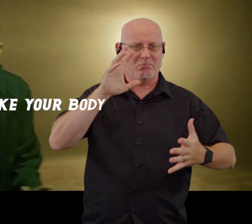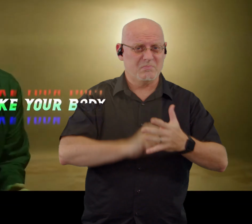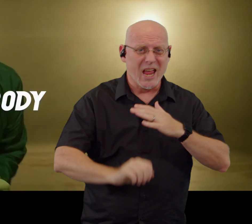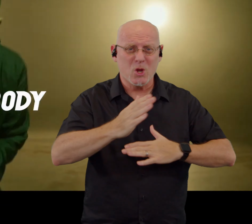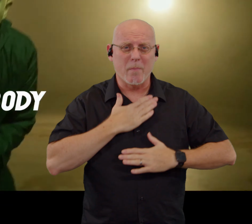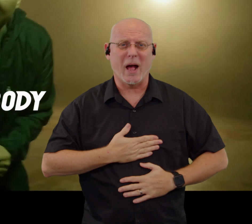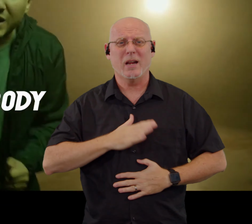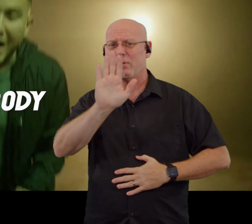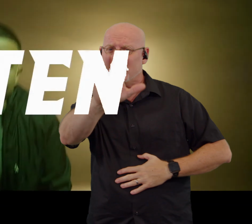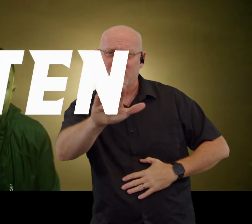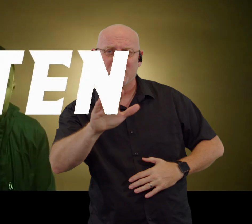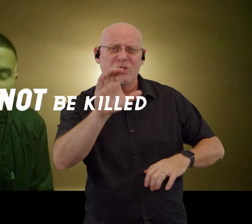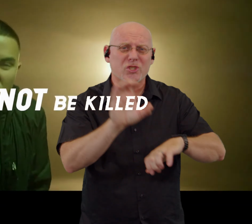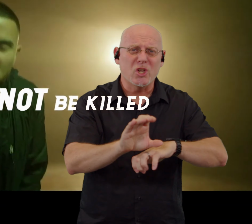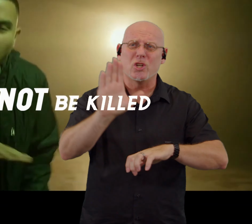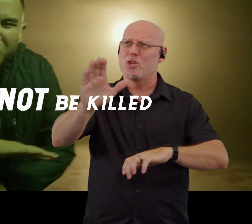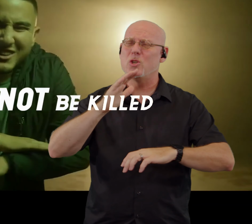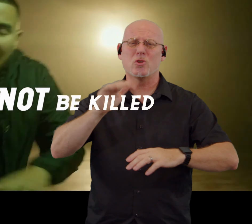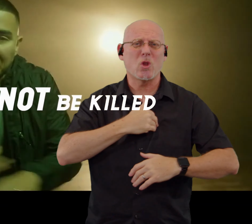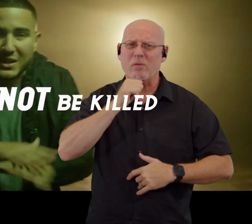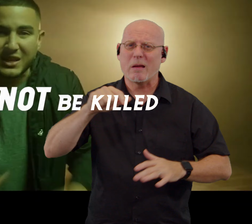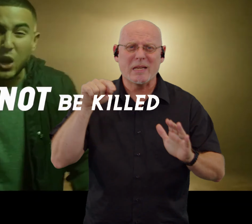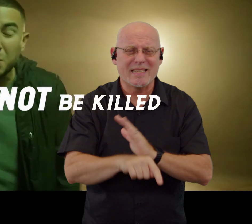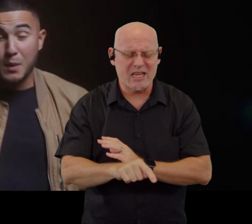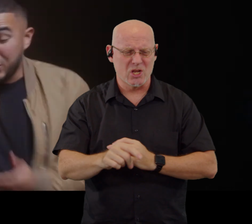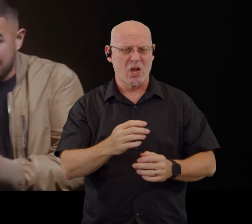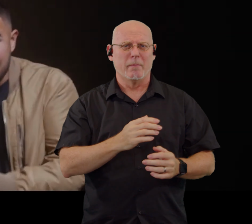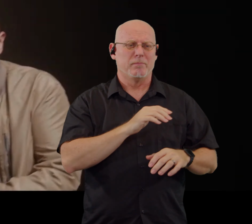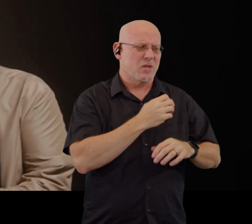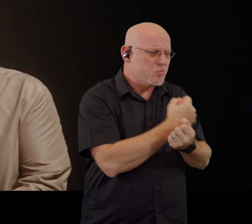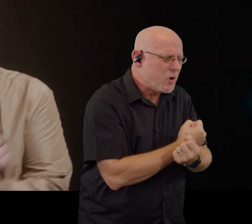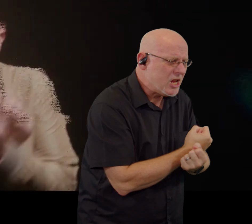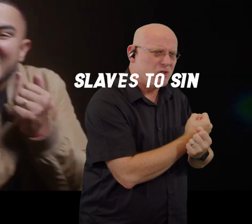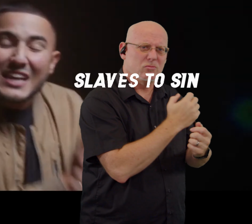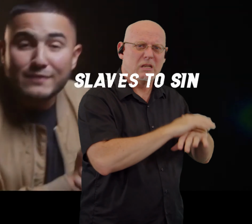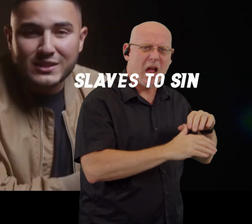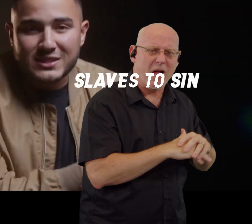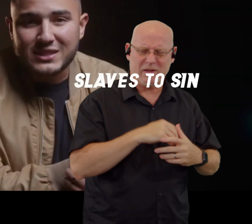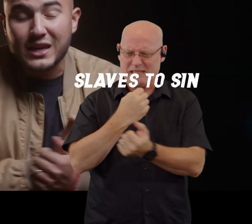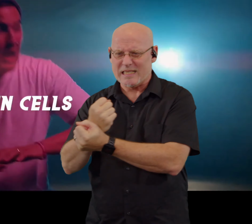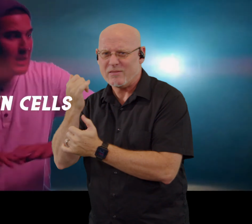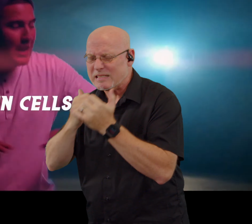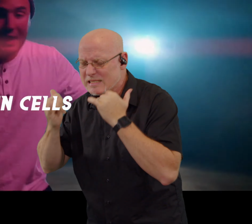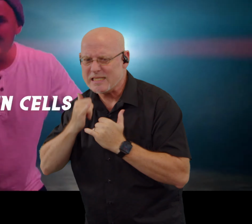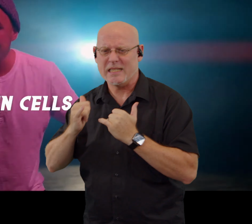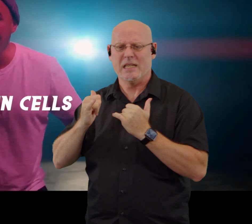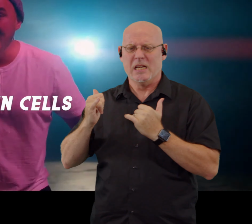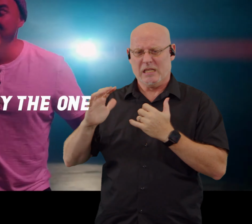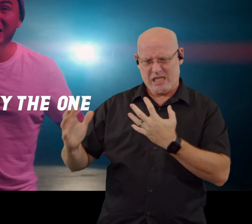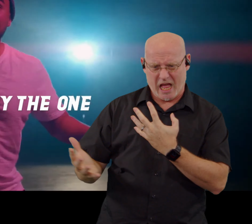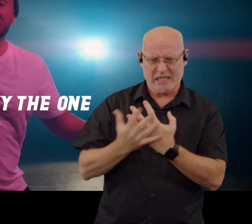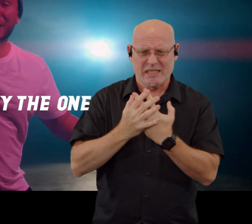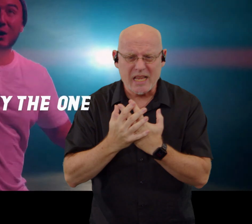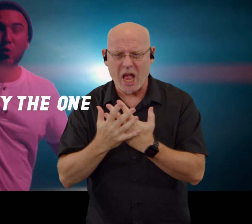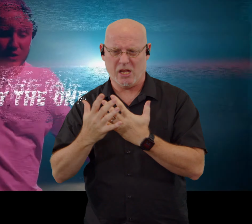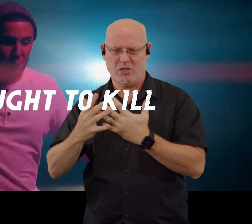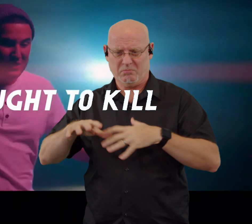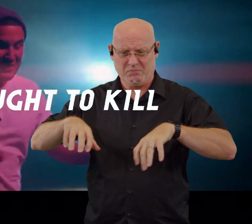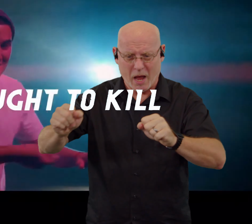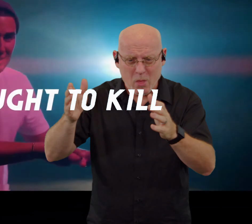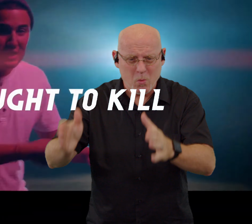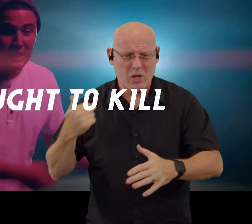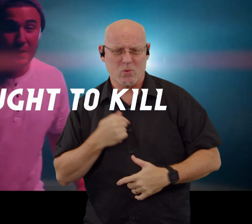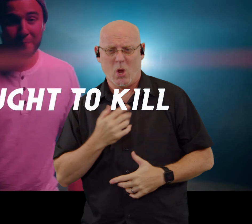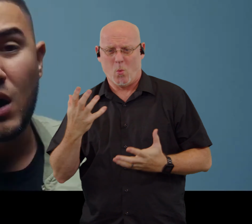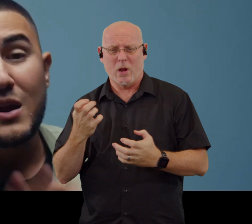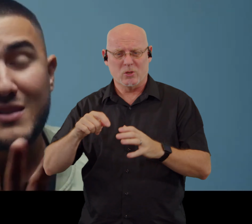your body, but body, listen, your soul will not be killed. Prisoners to comfort, slaves to sin, locked in cells, adopted by the one that we